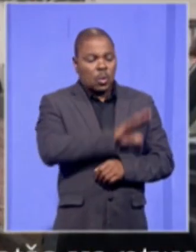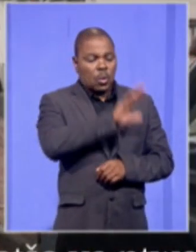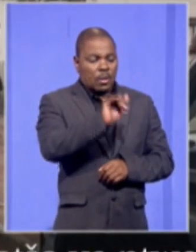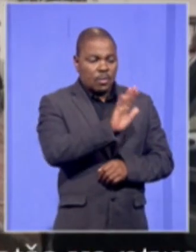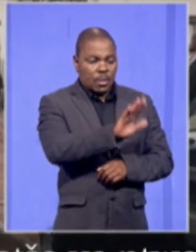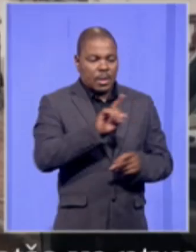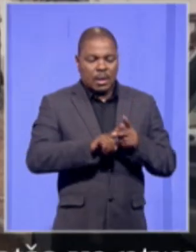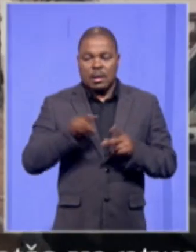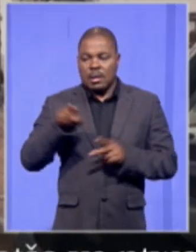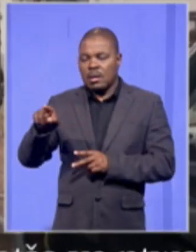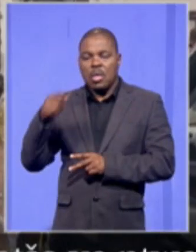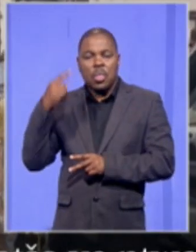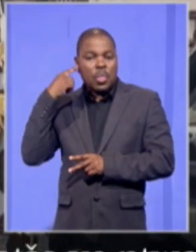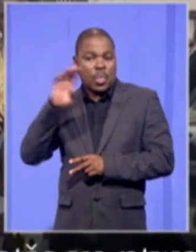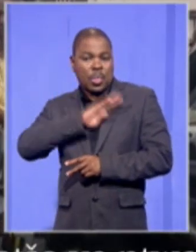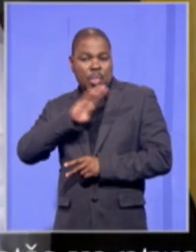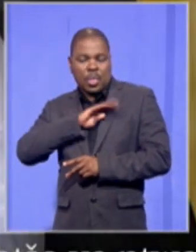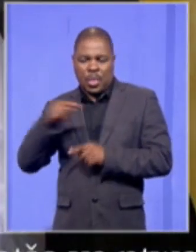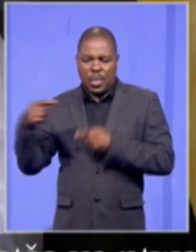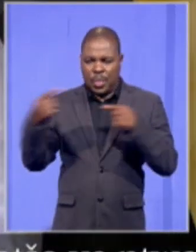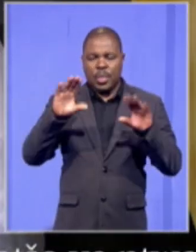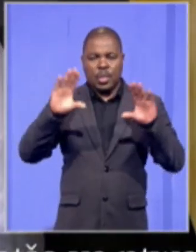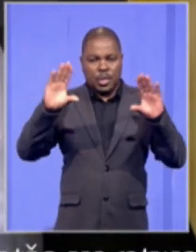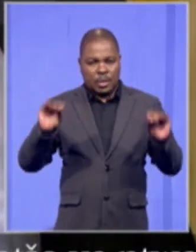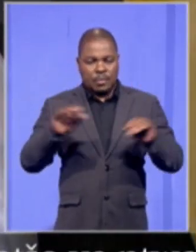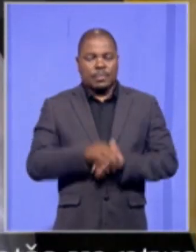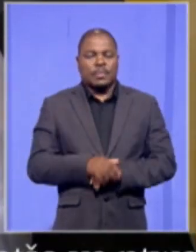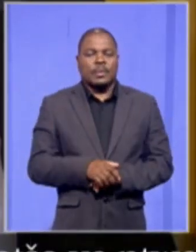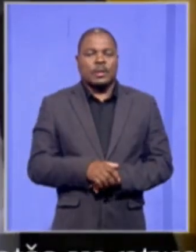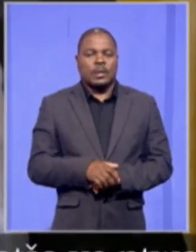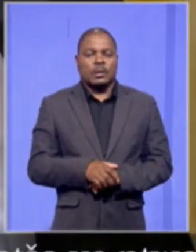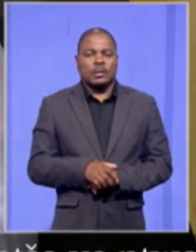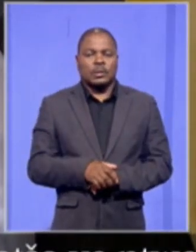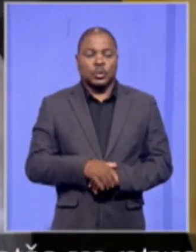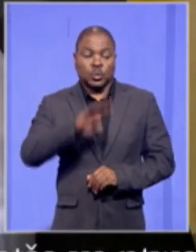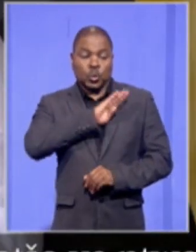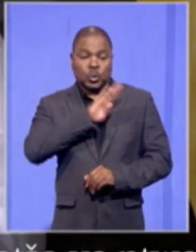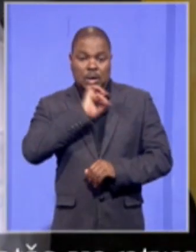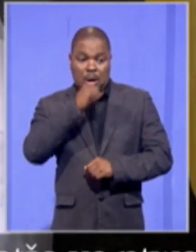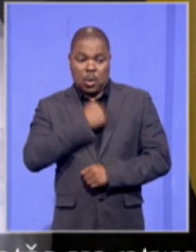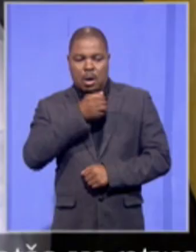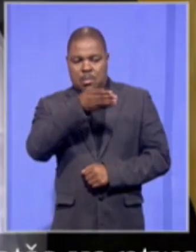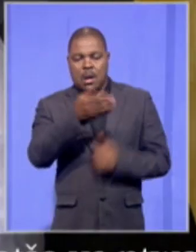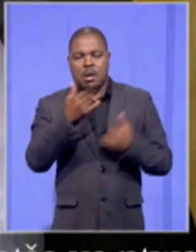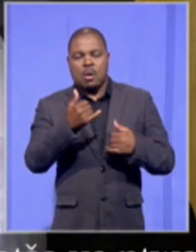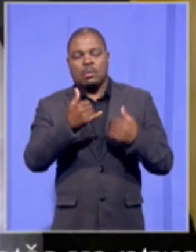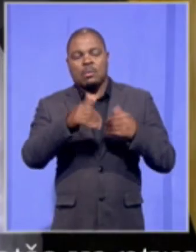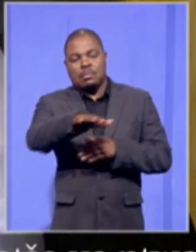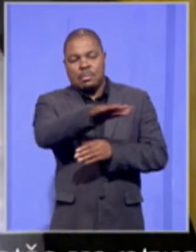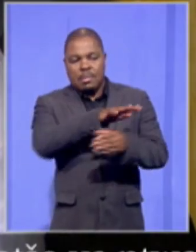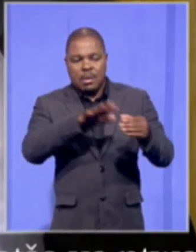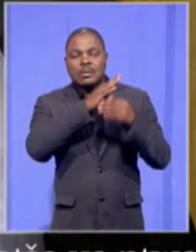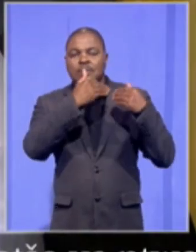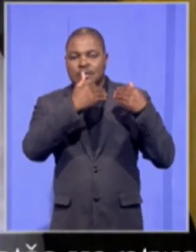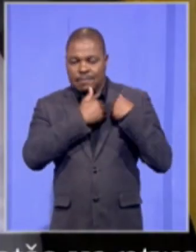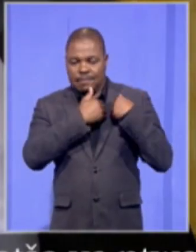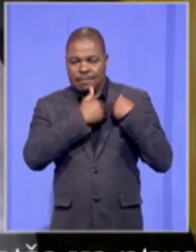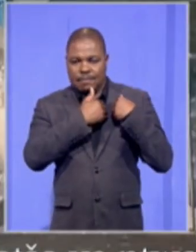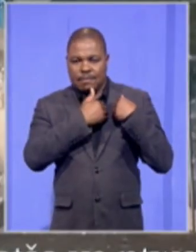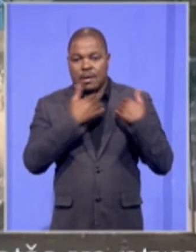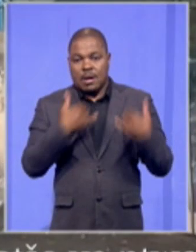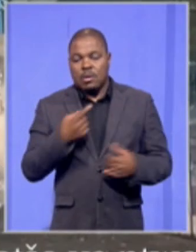le marabele. Our soldiers are also in a safe place, so that's what we can say at the moment.